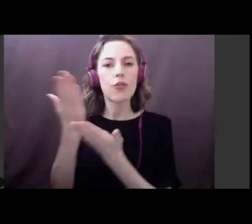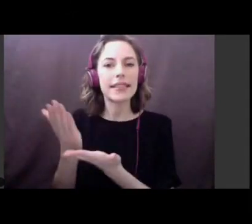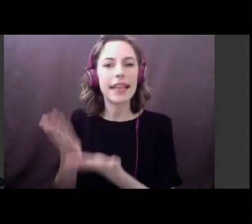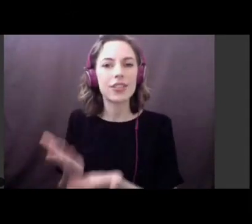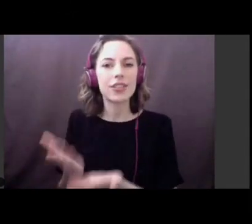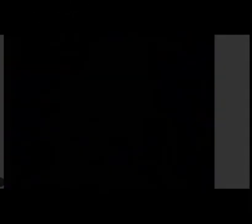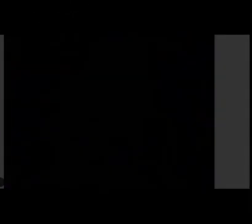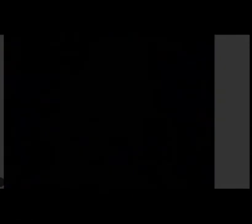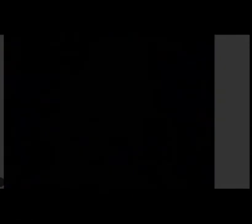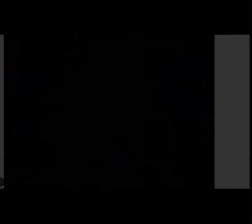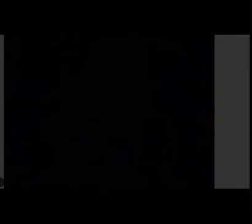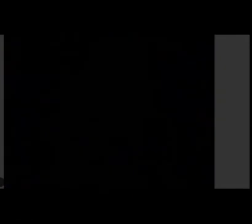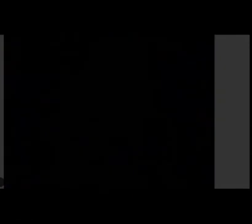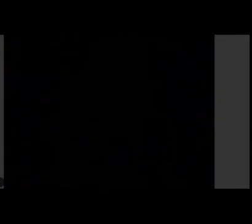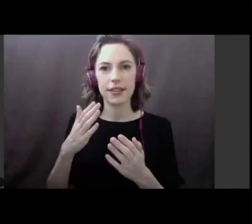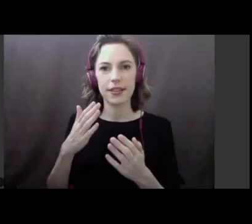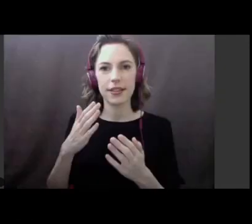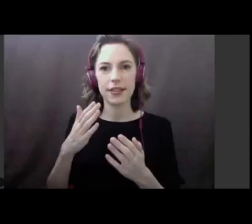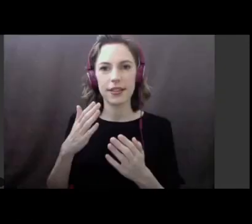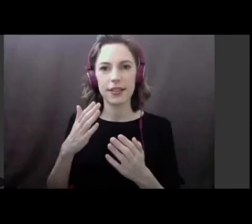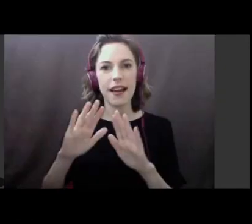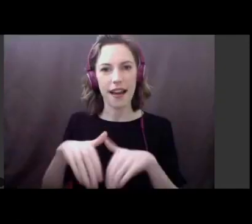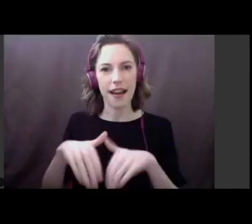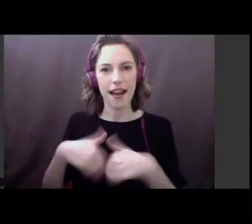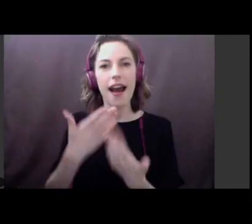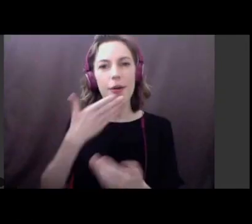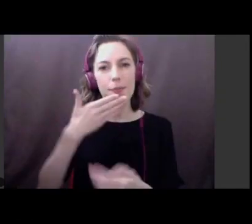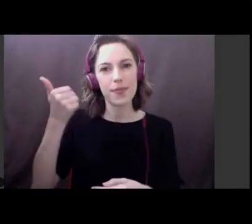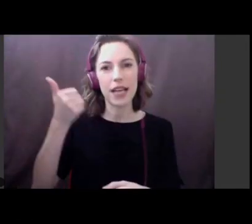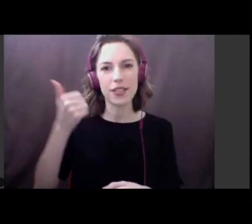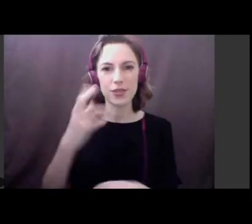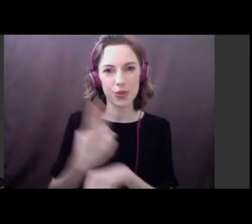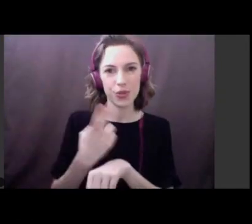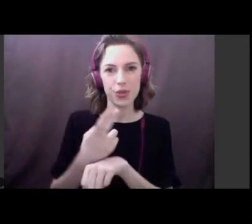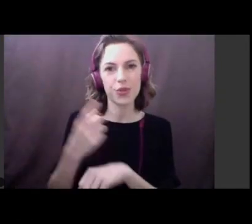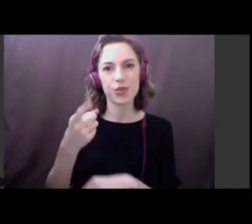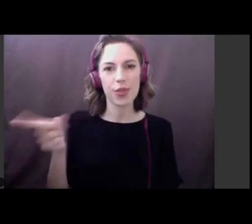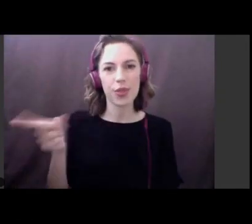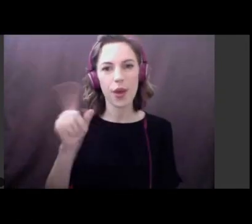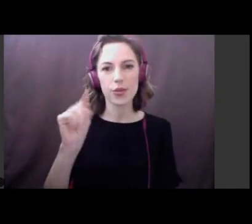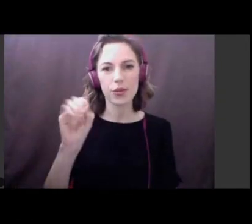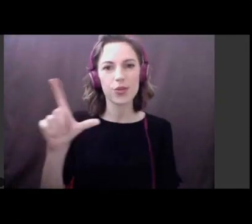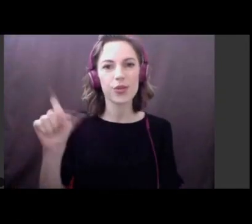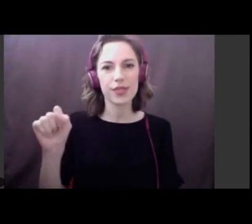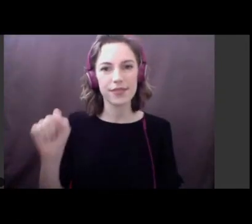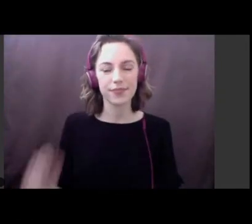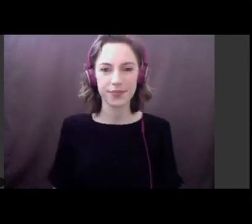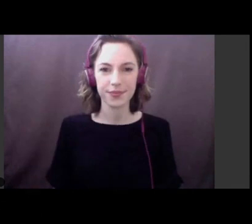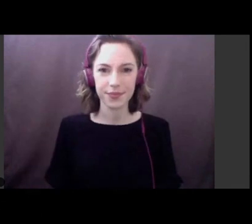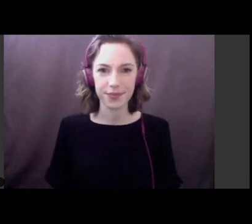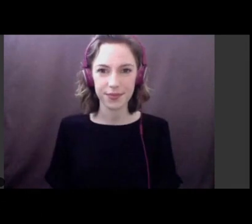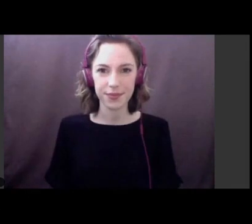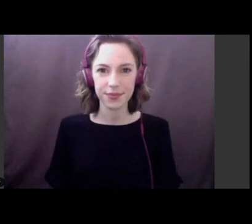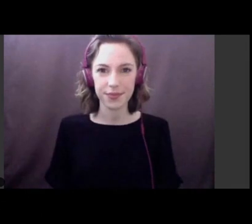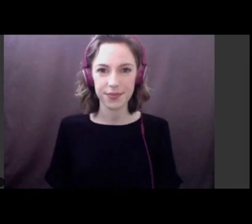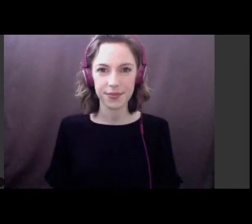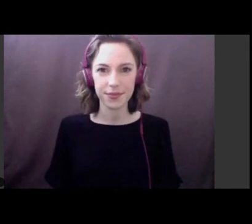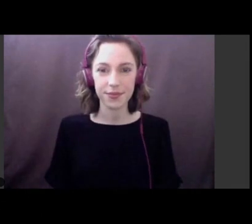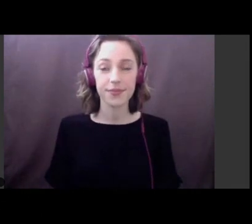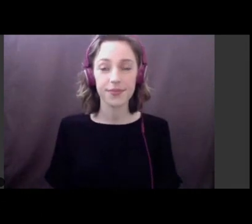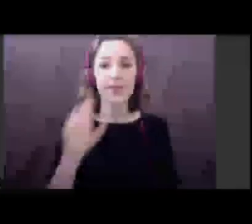So when we talk about disability tools, it's important to distinguish between tools that are based on a medical model and the social